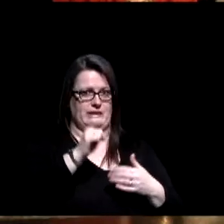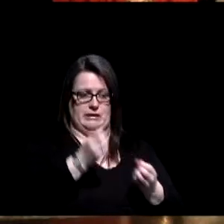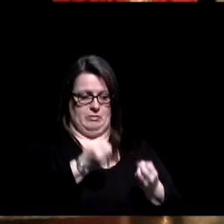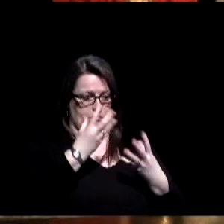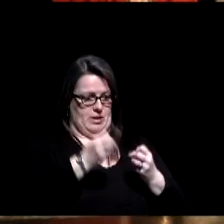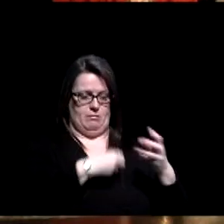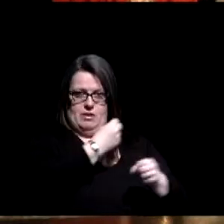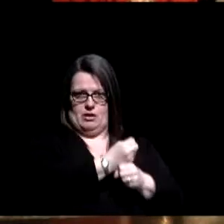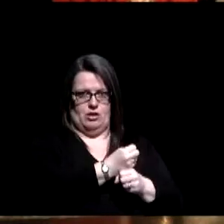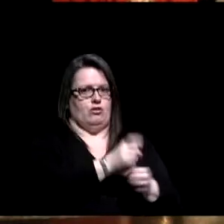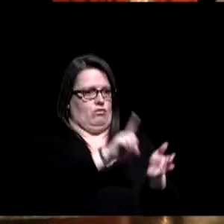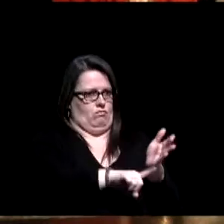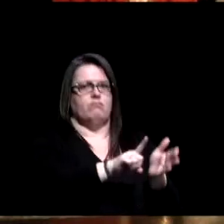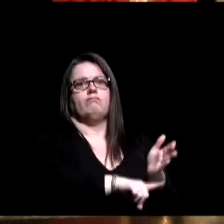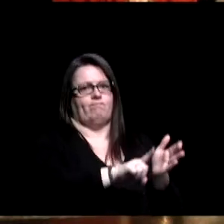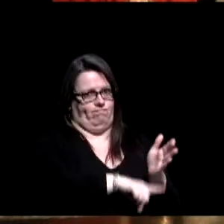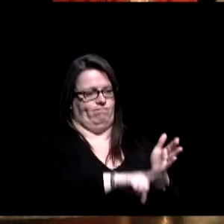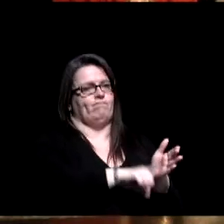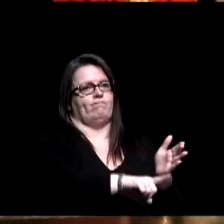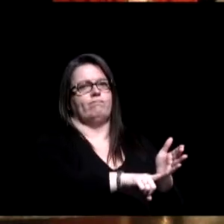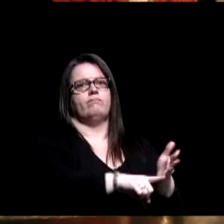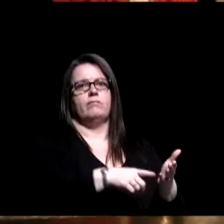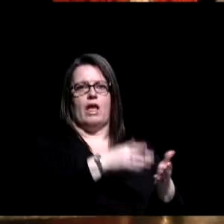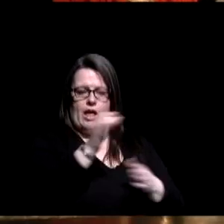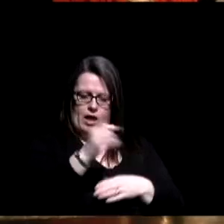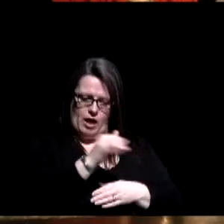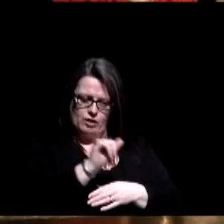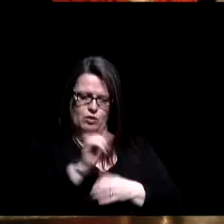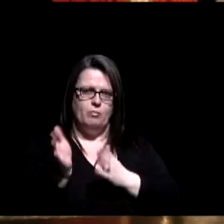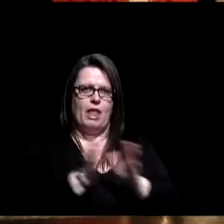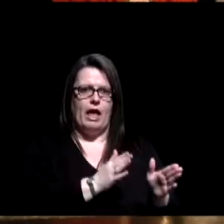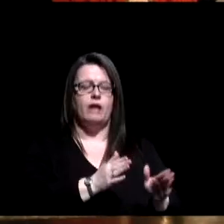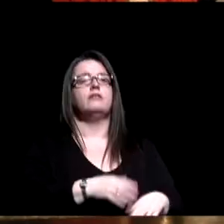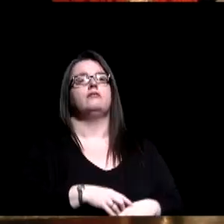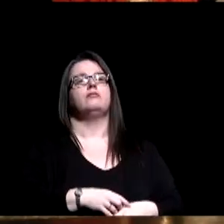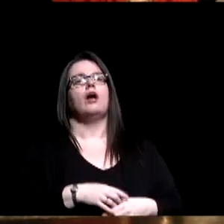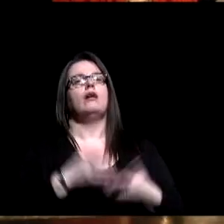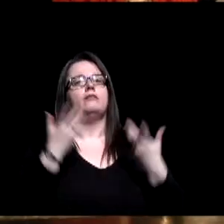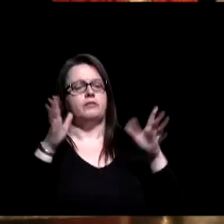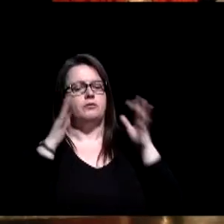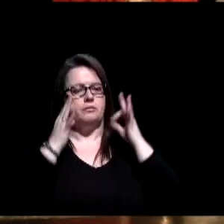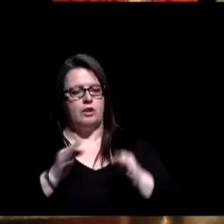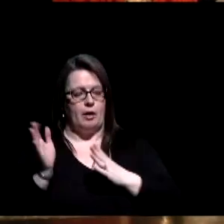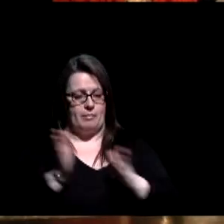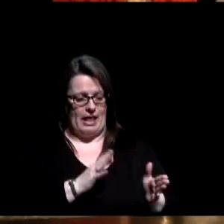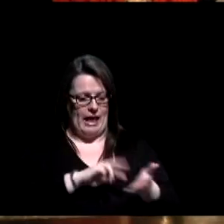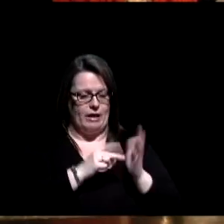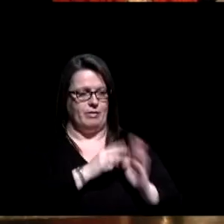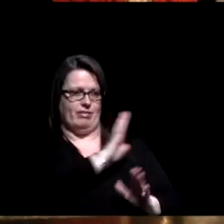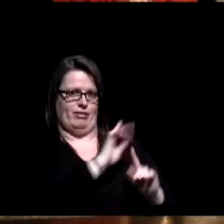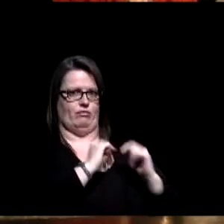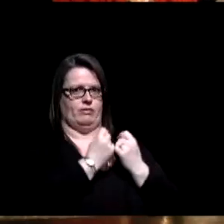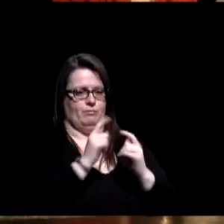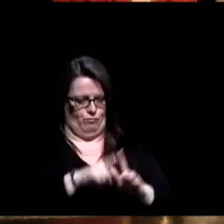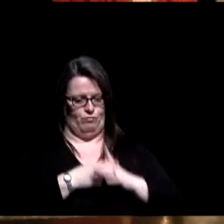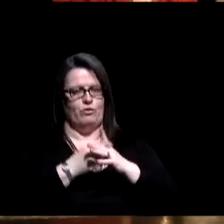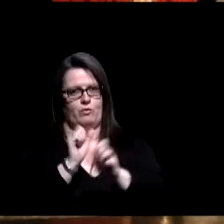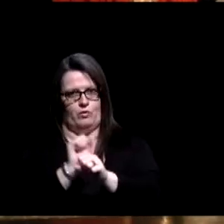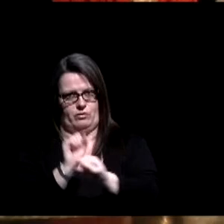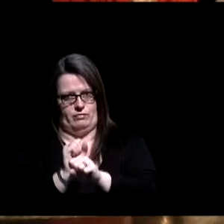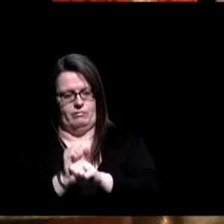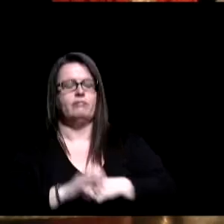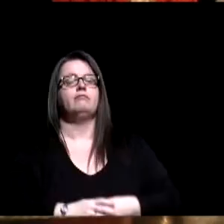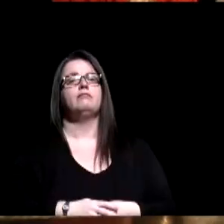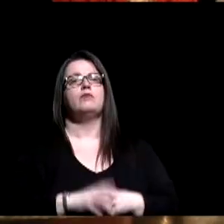planning, and once the plans were decided, the work had just begun for this team. From the commencement of work